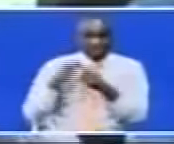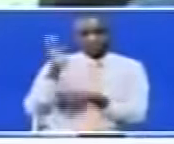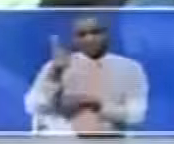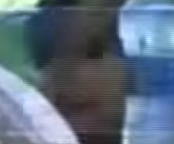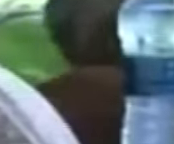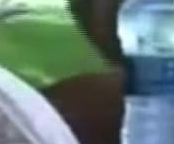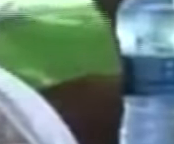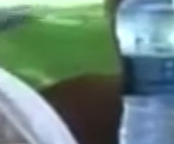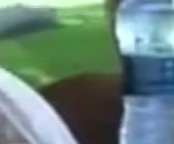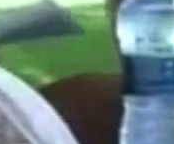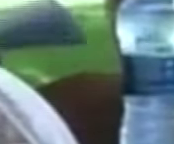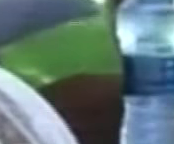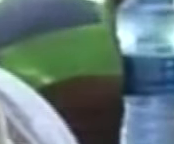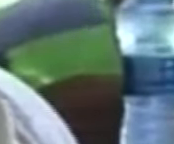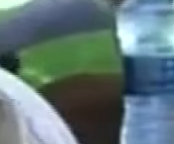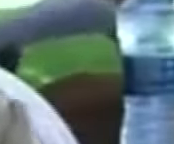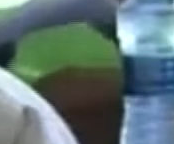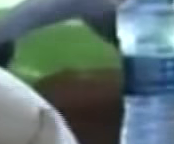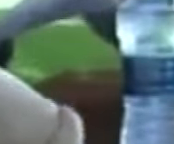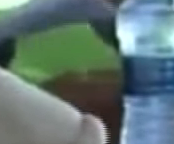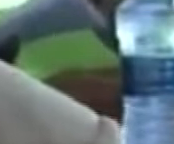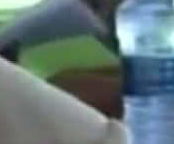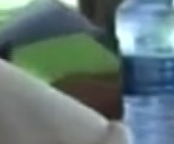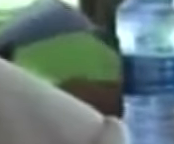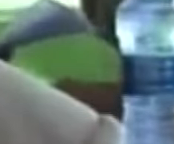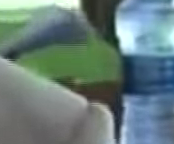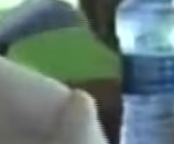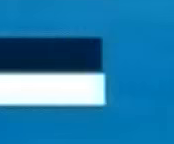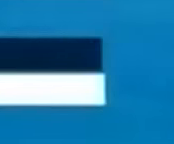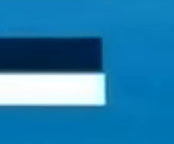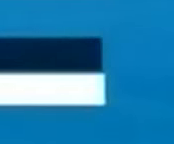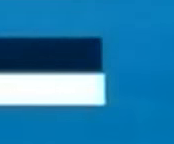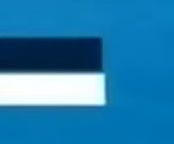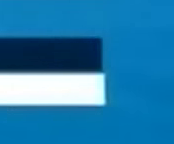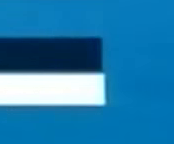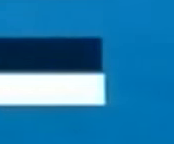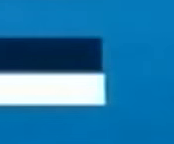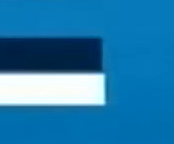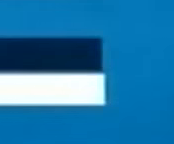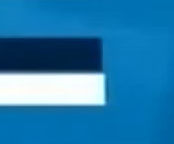shillings. Abia Gina, KTN Business.